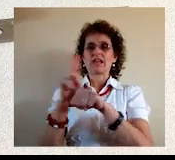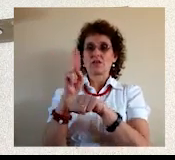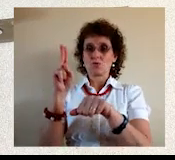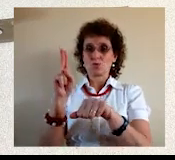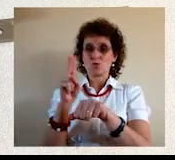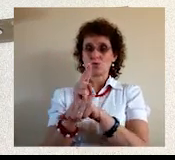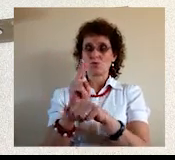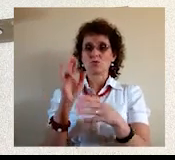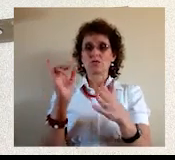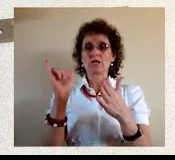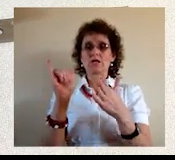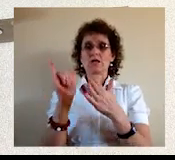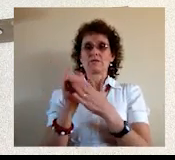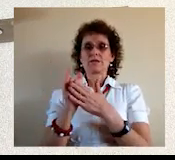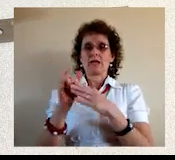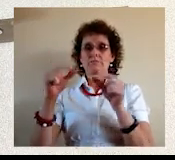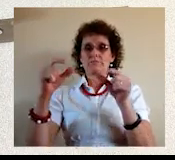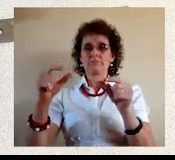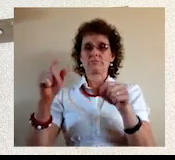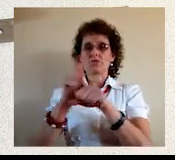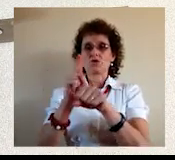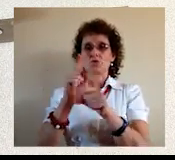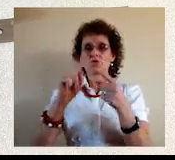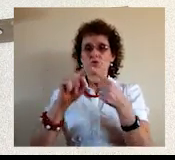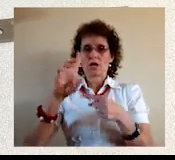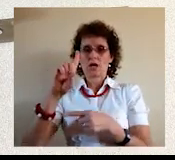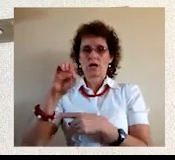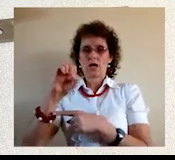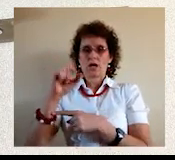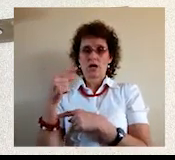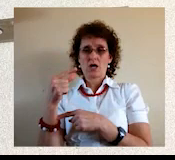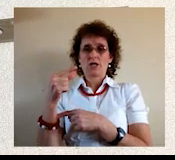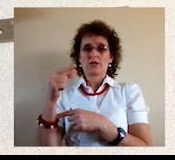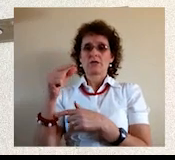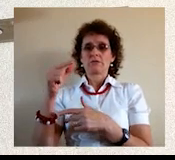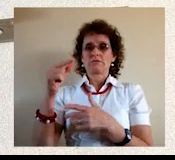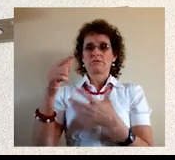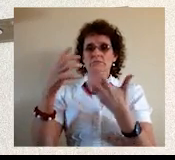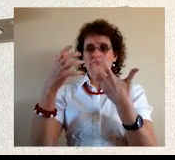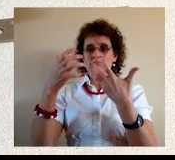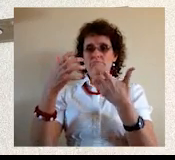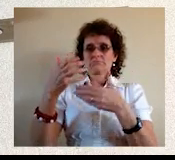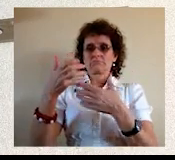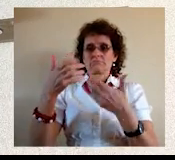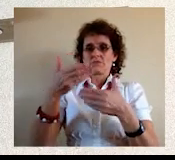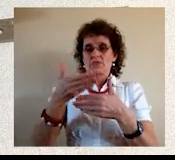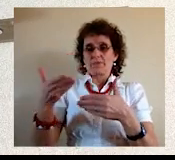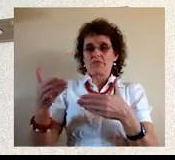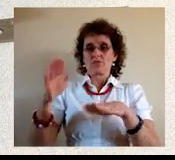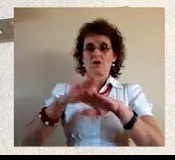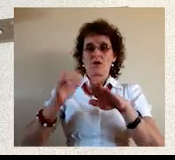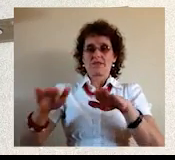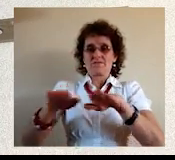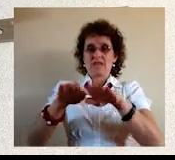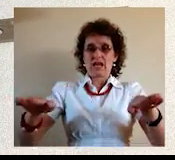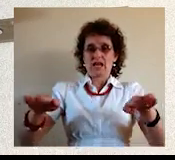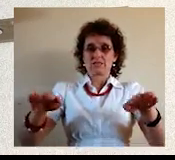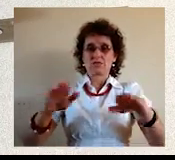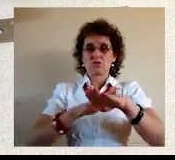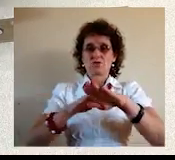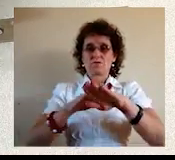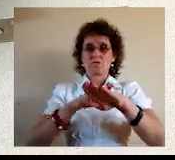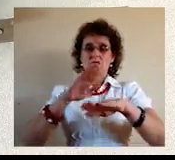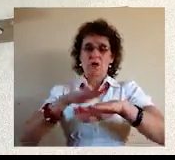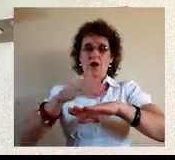And you can use, these are used to dog down your material on the flat surface of your mill, but they also have 90 degree angles, and you can use